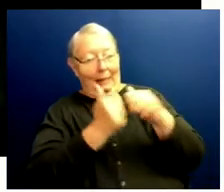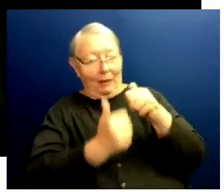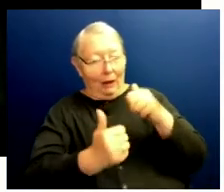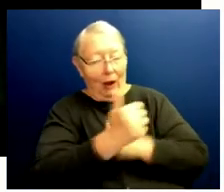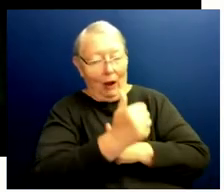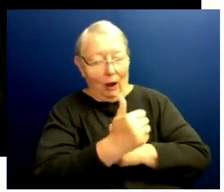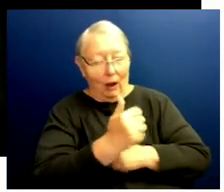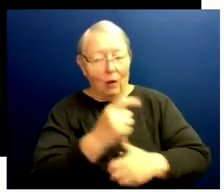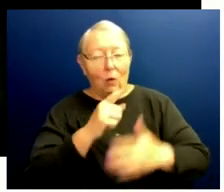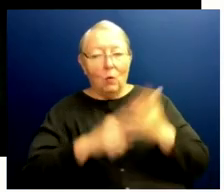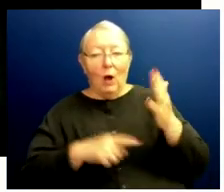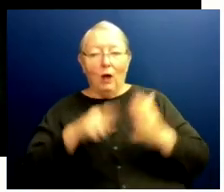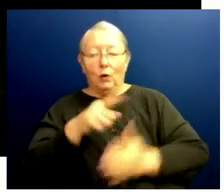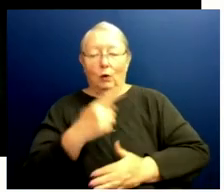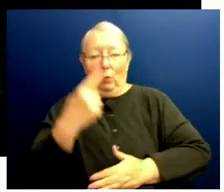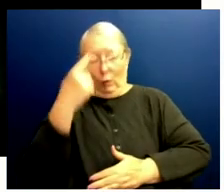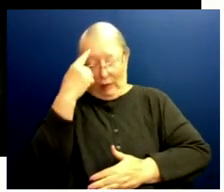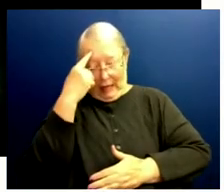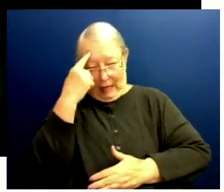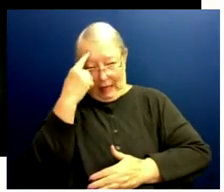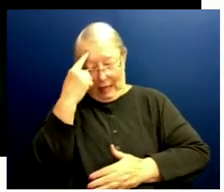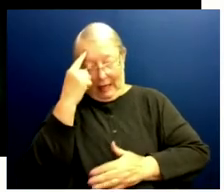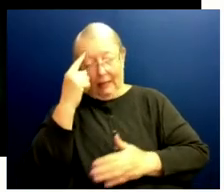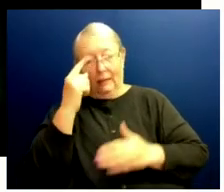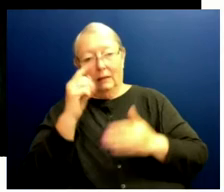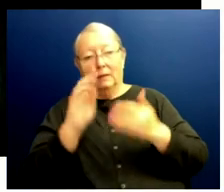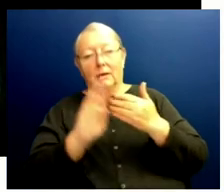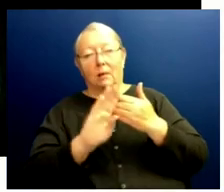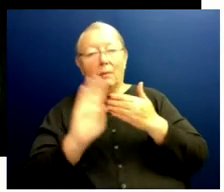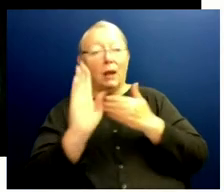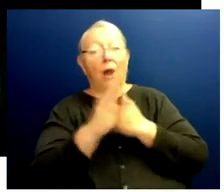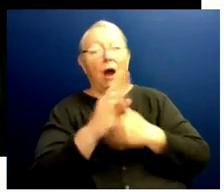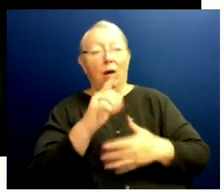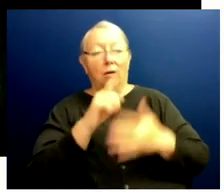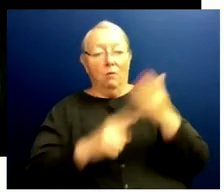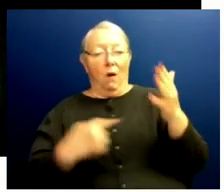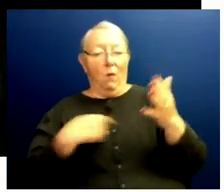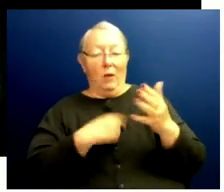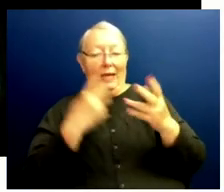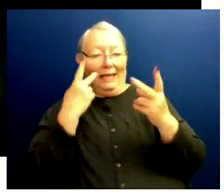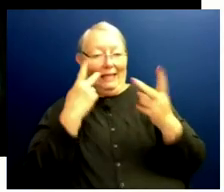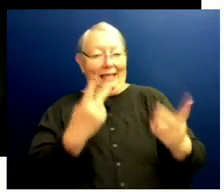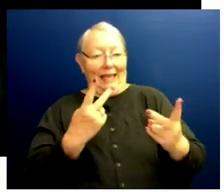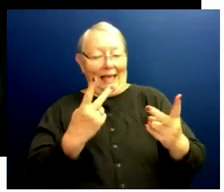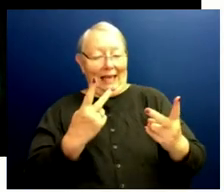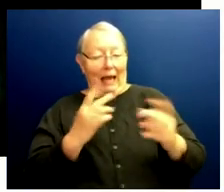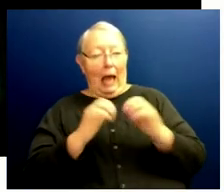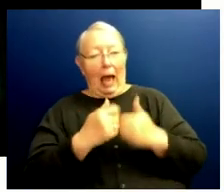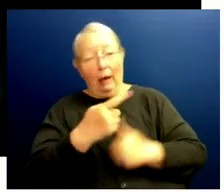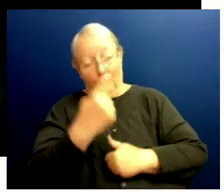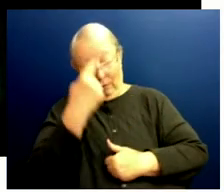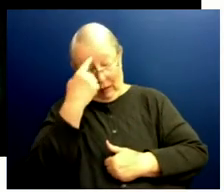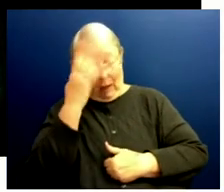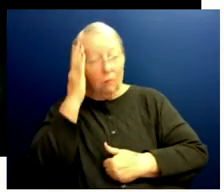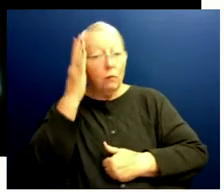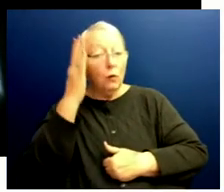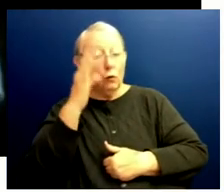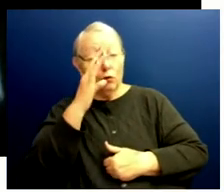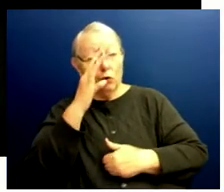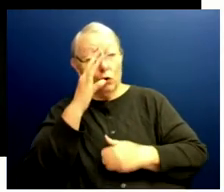personally think lies beyond the current sphere of the observable universe? How do you think future observations will see beyond